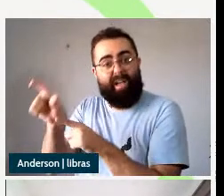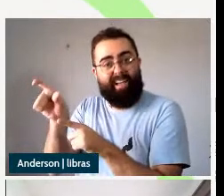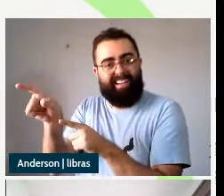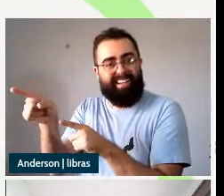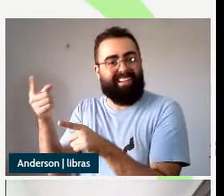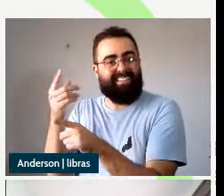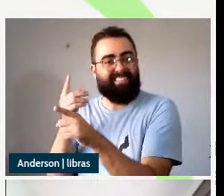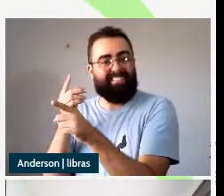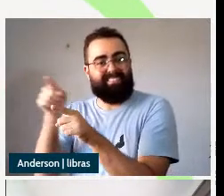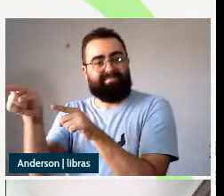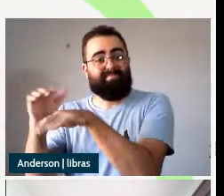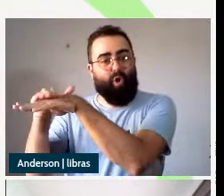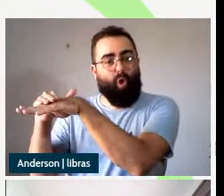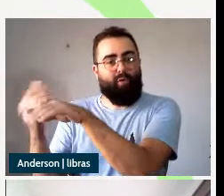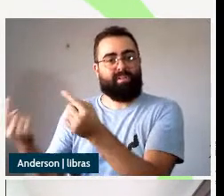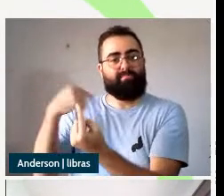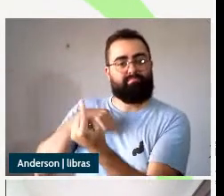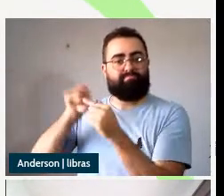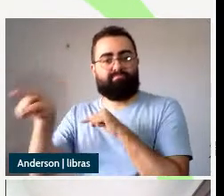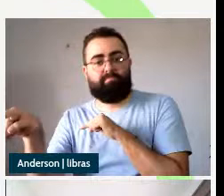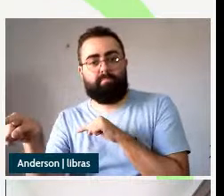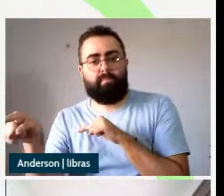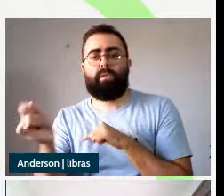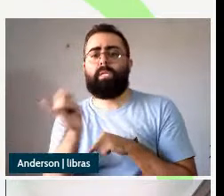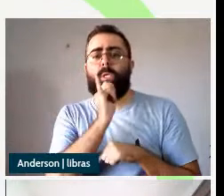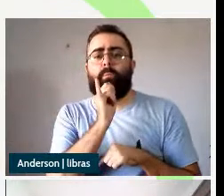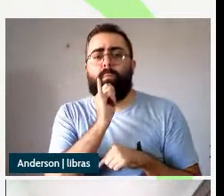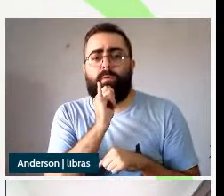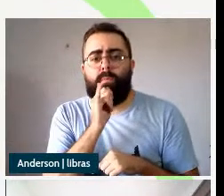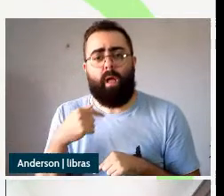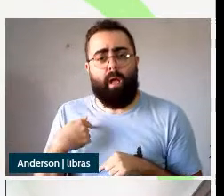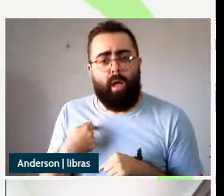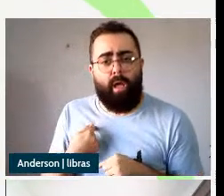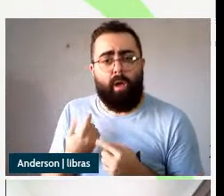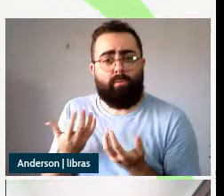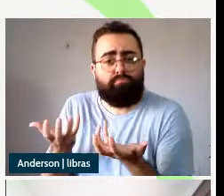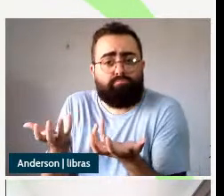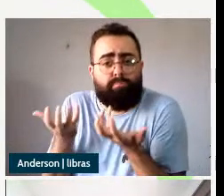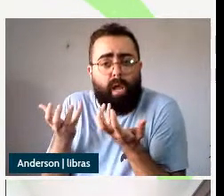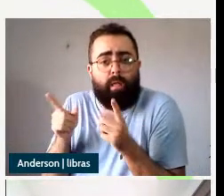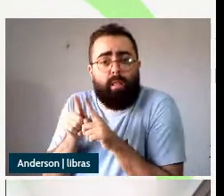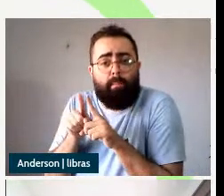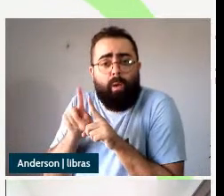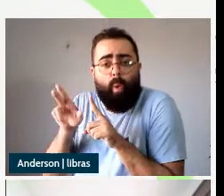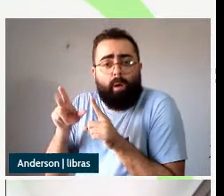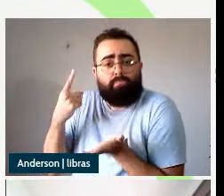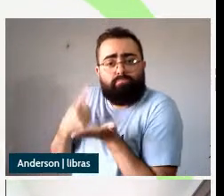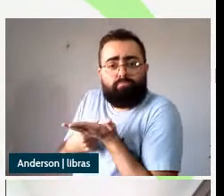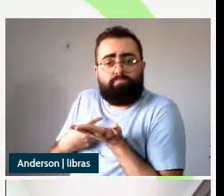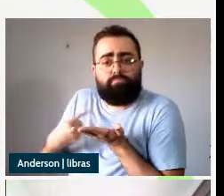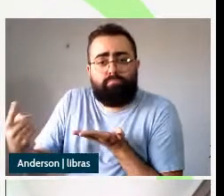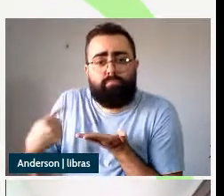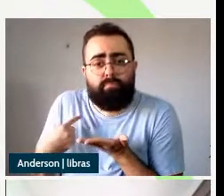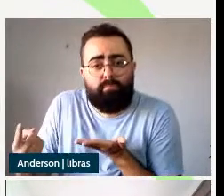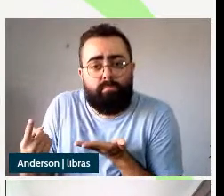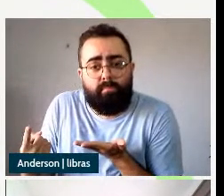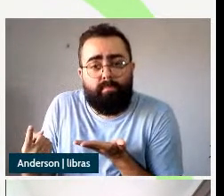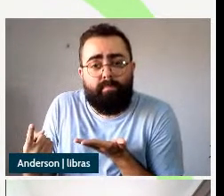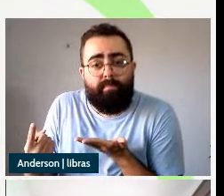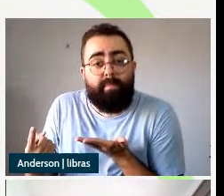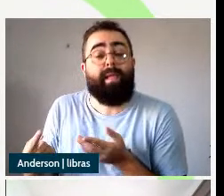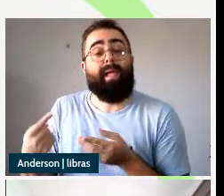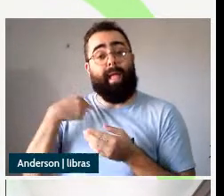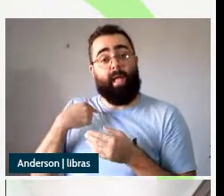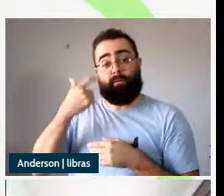I am wanting you I am wanting to have a prolocutionary effect. So the speaker says something to the hearer and